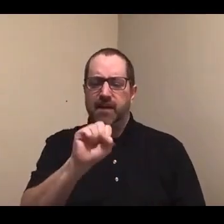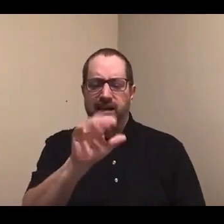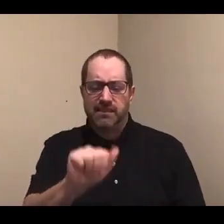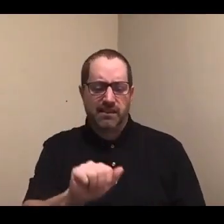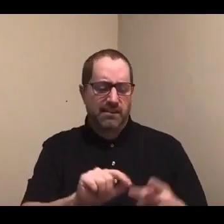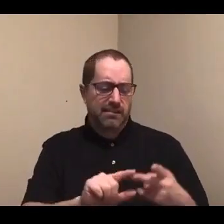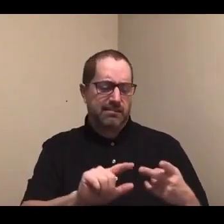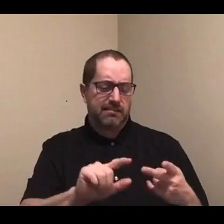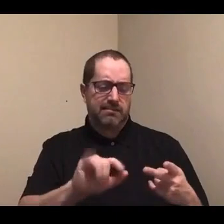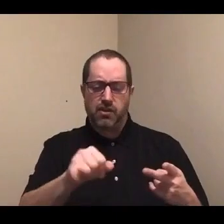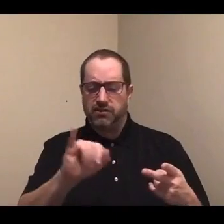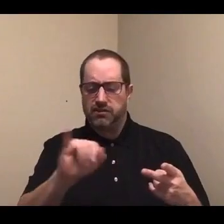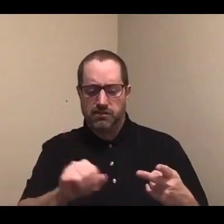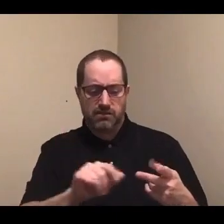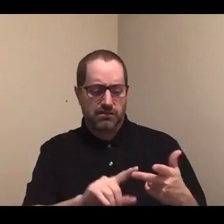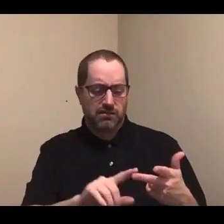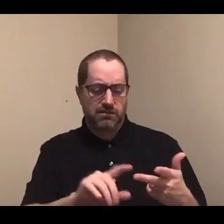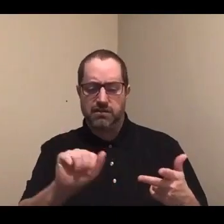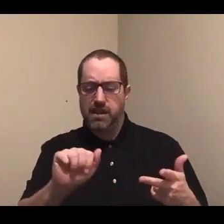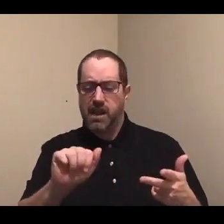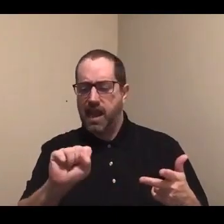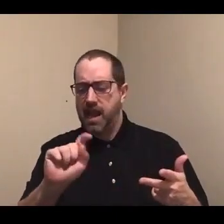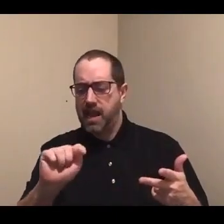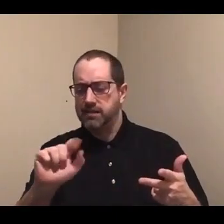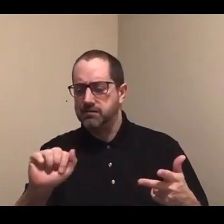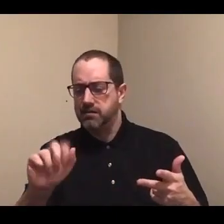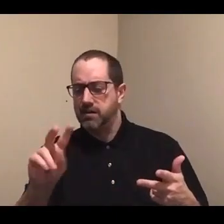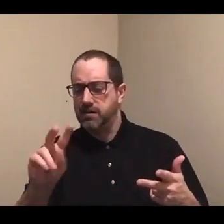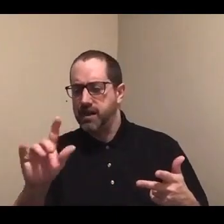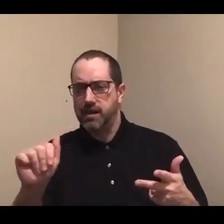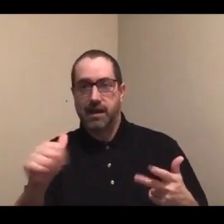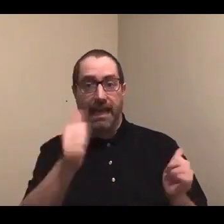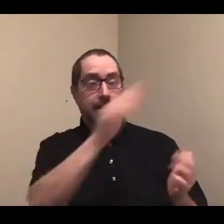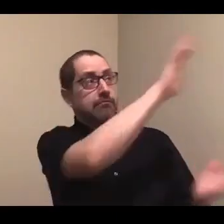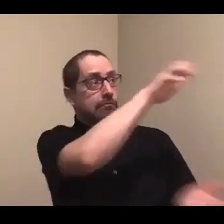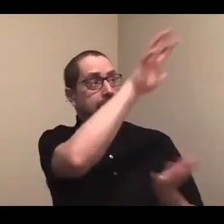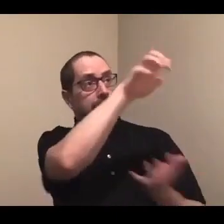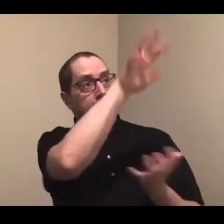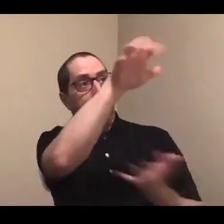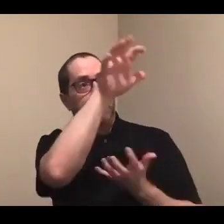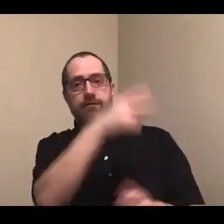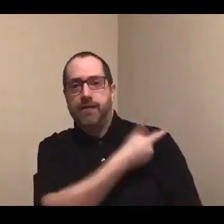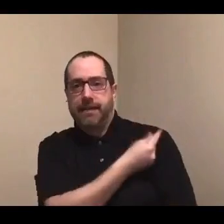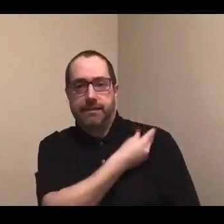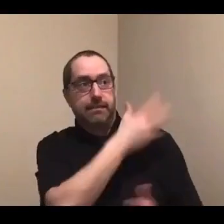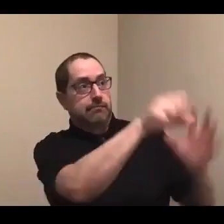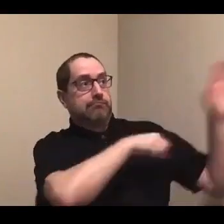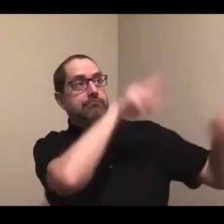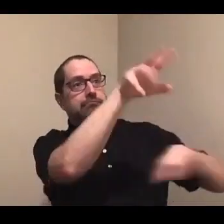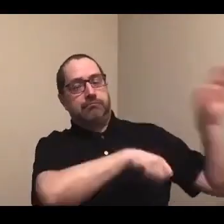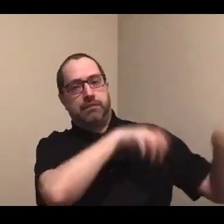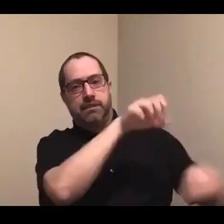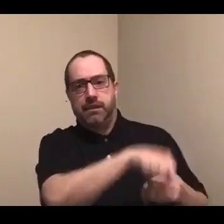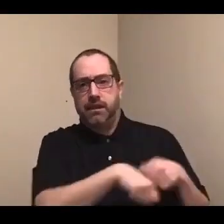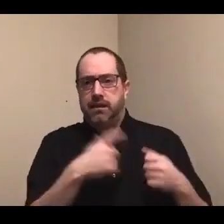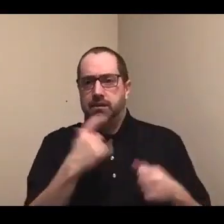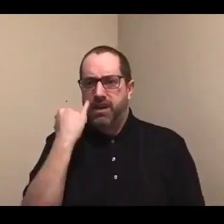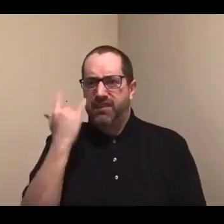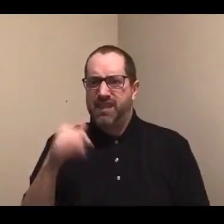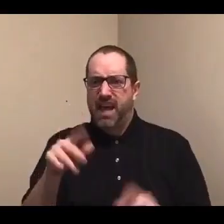once everyone has their first shot, does that apply to the second shot? How will you be tracking who gets what for the second dose?